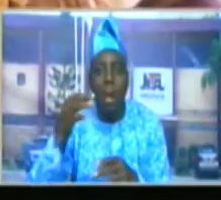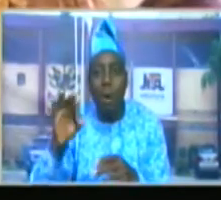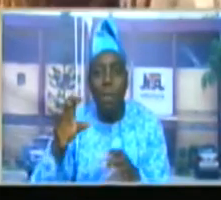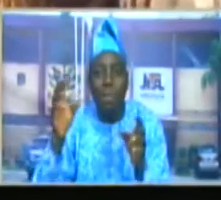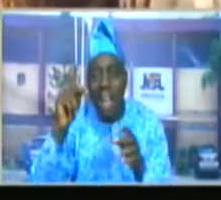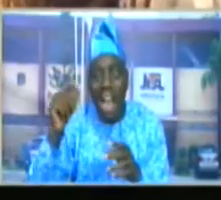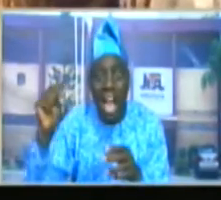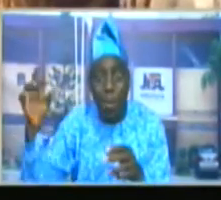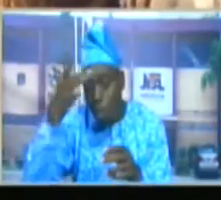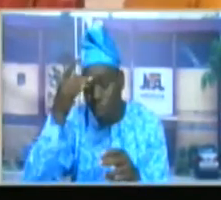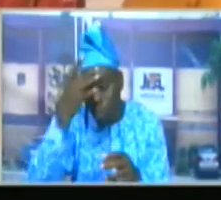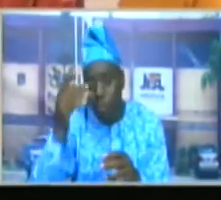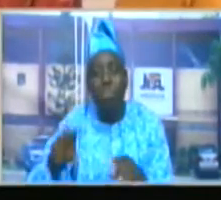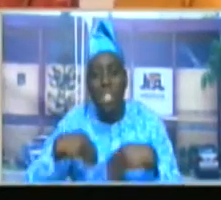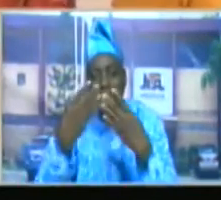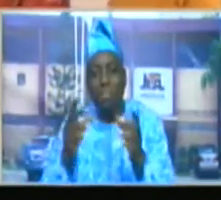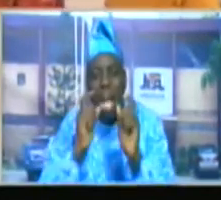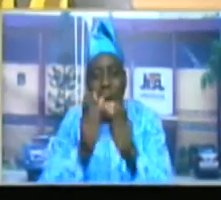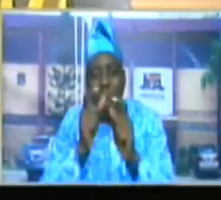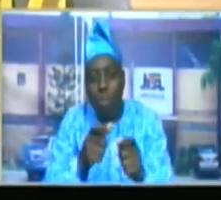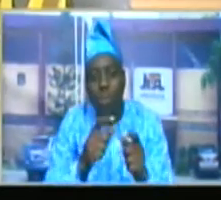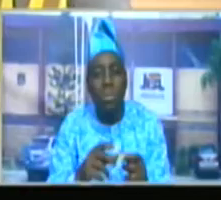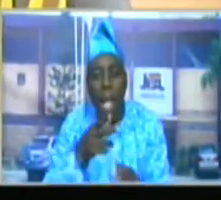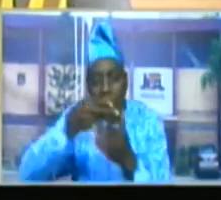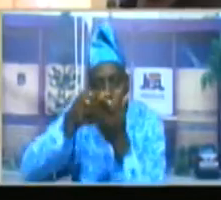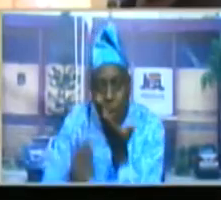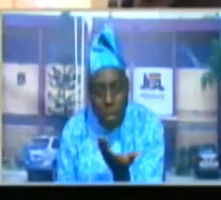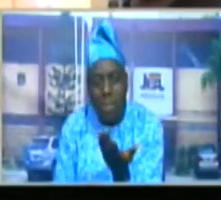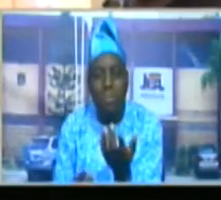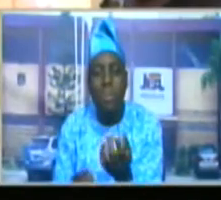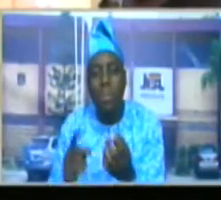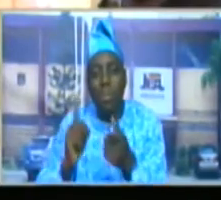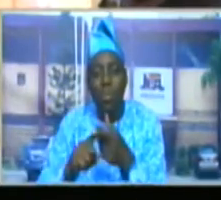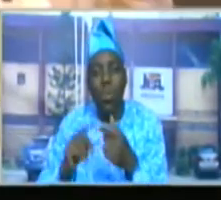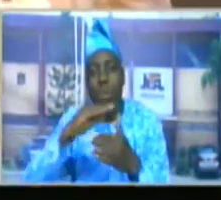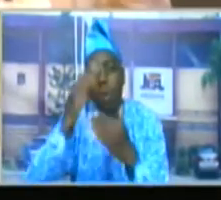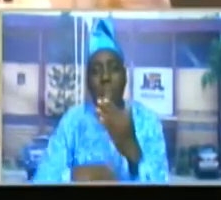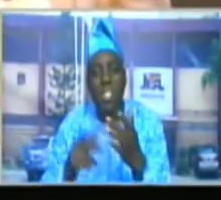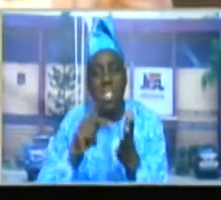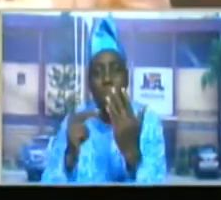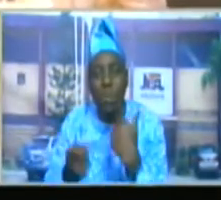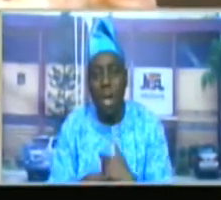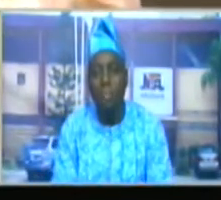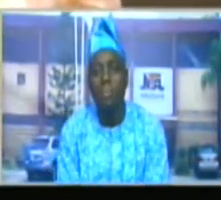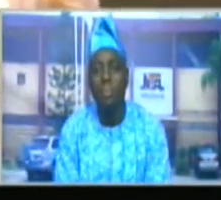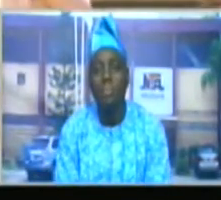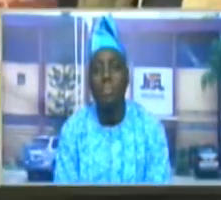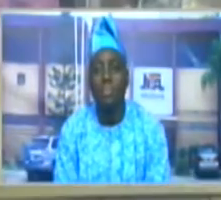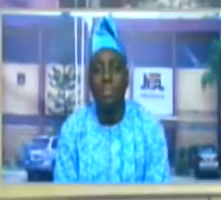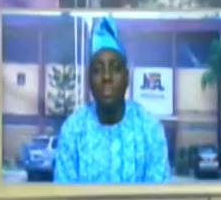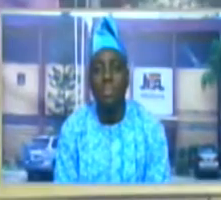of Excellence to distinguished personalities, as well as cutting of the anniversary cake, rounded off the program in Abeokuta.